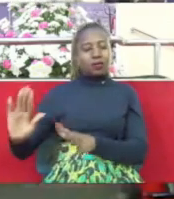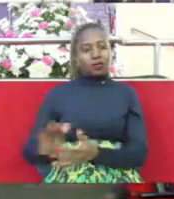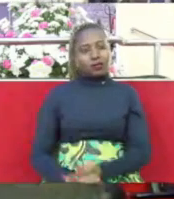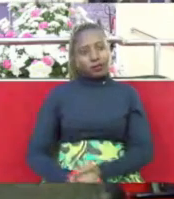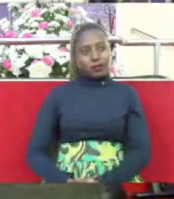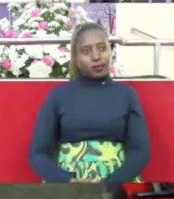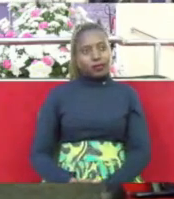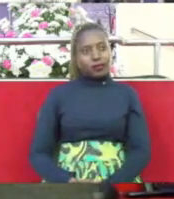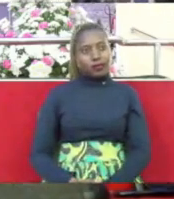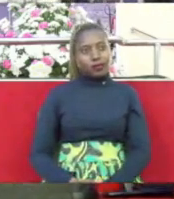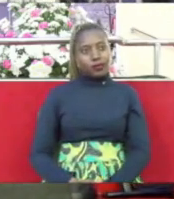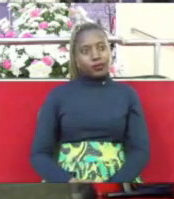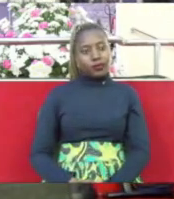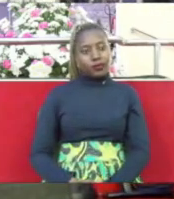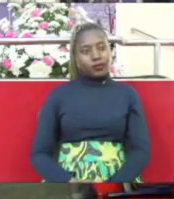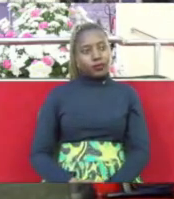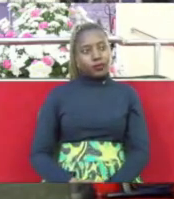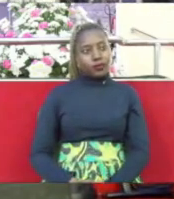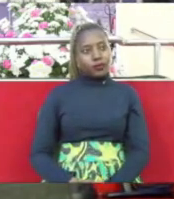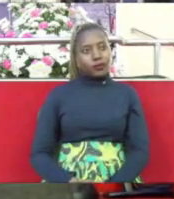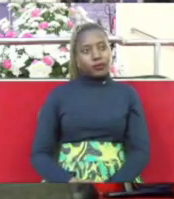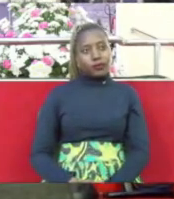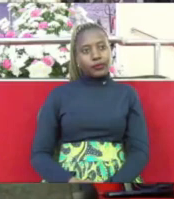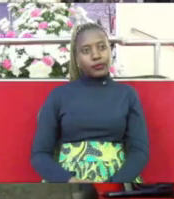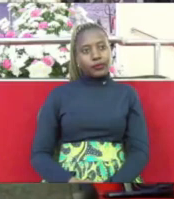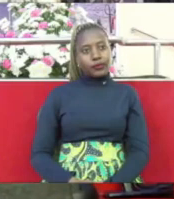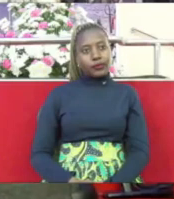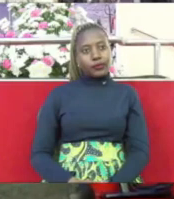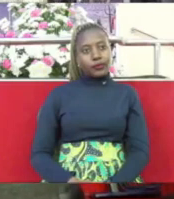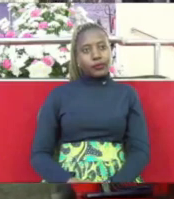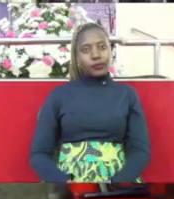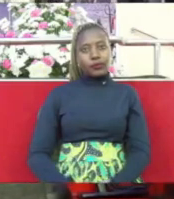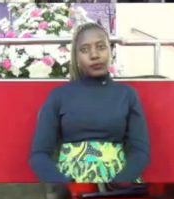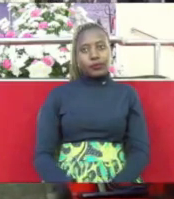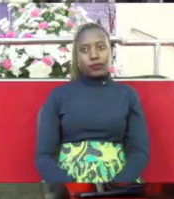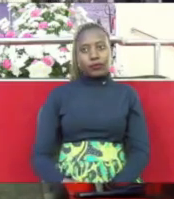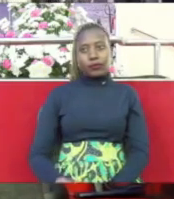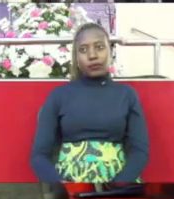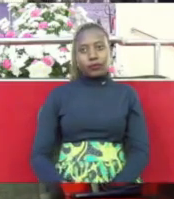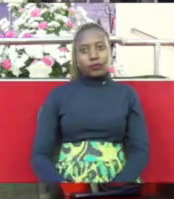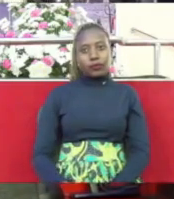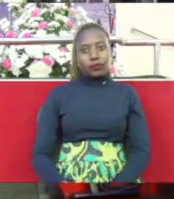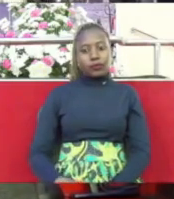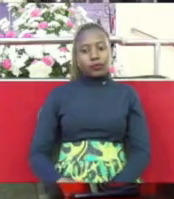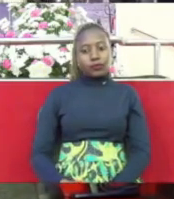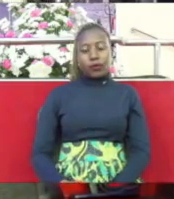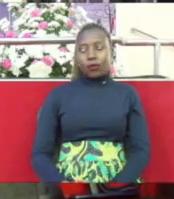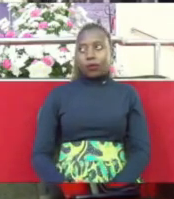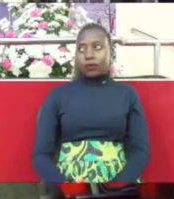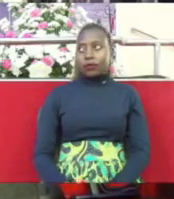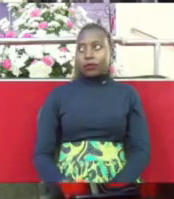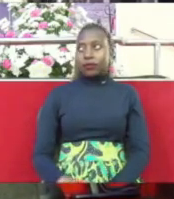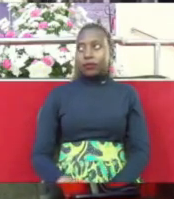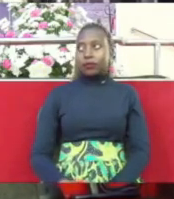na akili kilikuwa limefungwa, kama wakati mwingine tunaweza kuwa tunata tunakuja kanisani ila tumefunga mlango na Yesu ameondoka yuko nje. I once